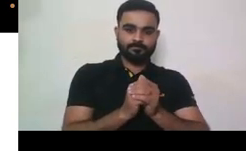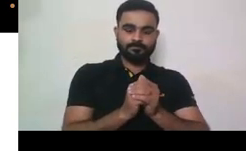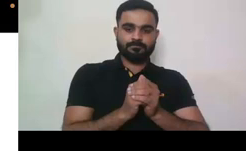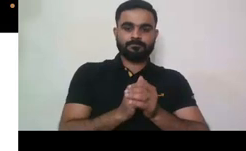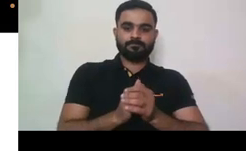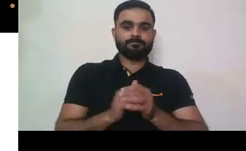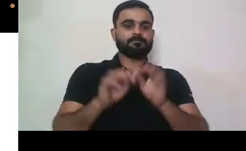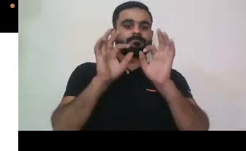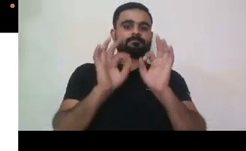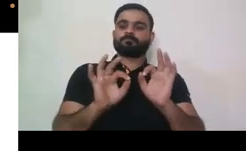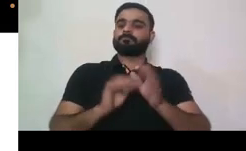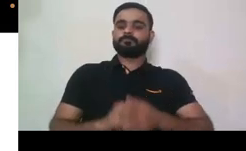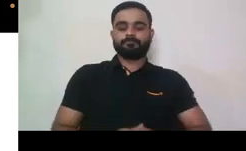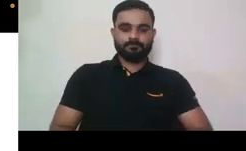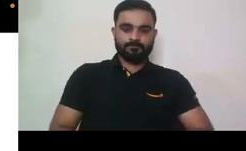Nice.